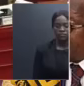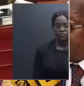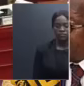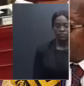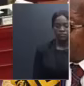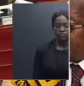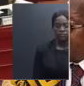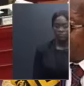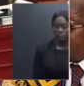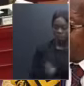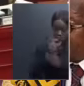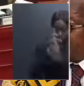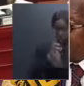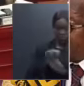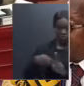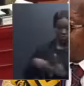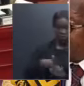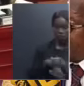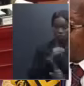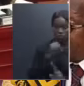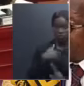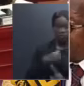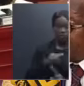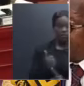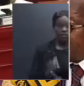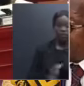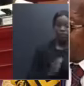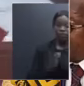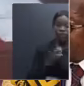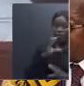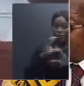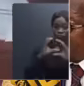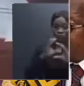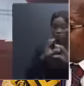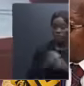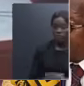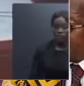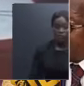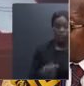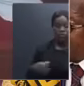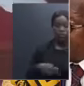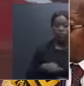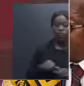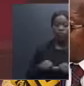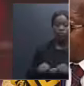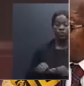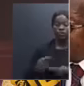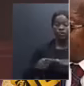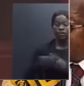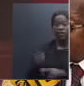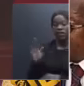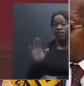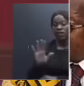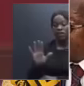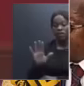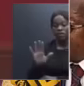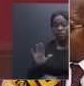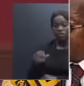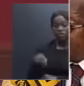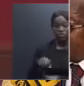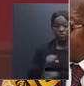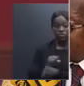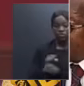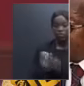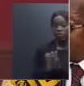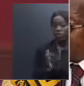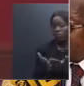Honourable members, I have no formal communication today. So we move on to item 5 on the order paper,